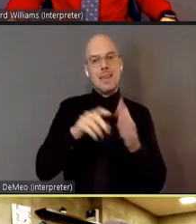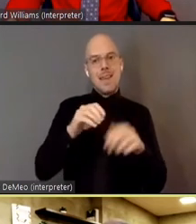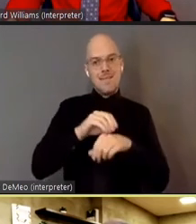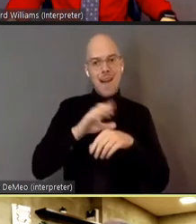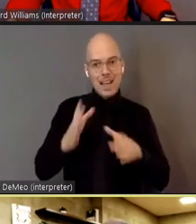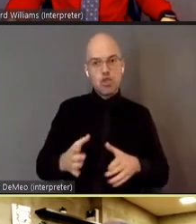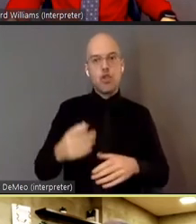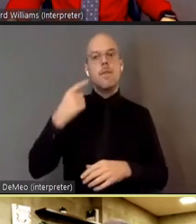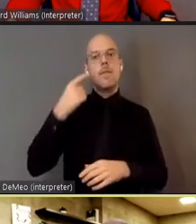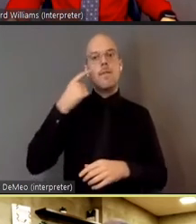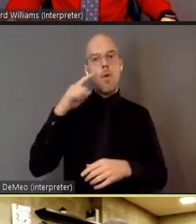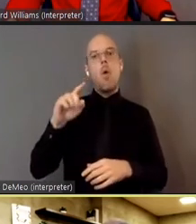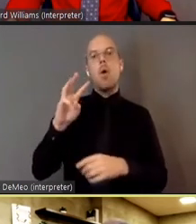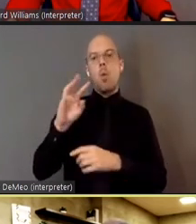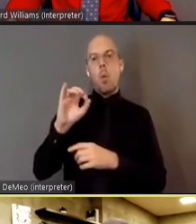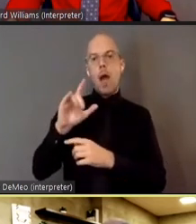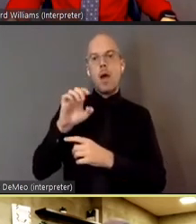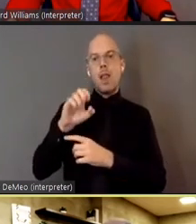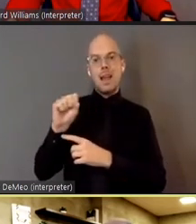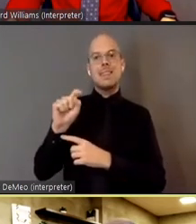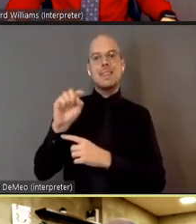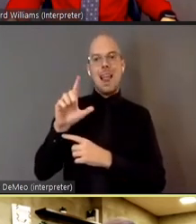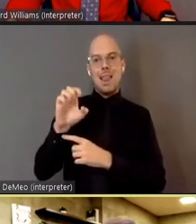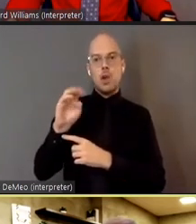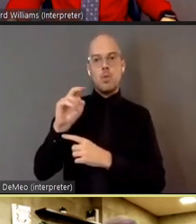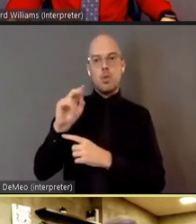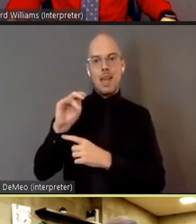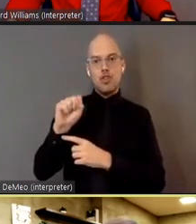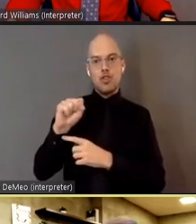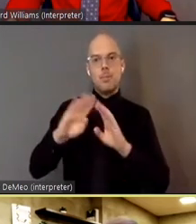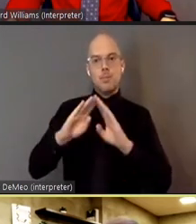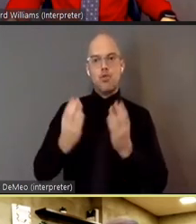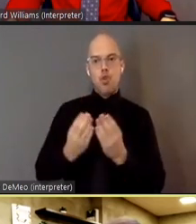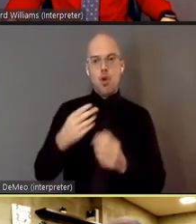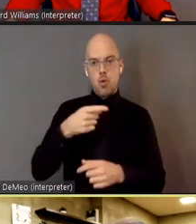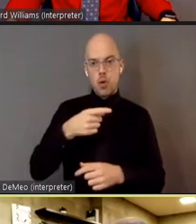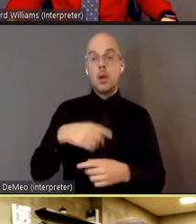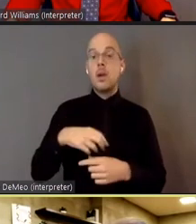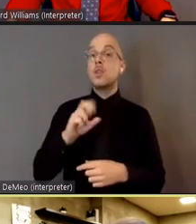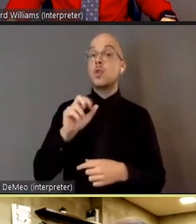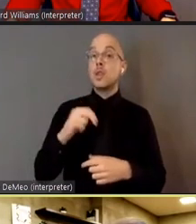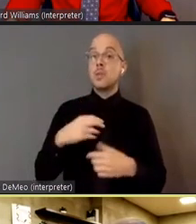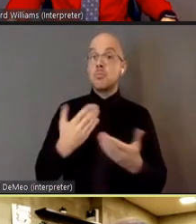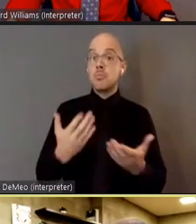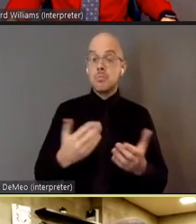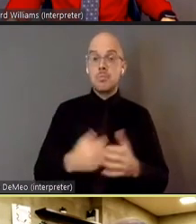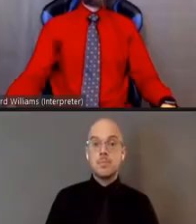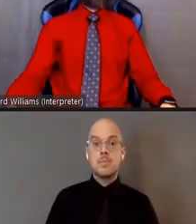the Wireless Telecommunications Bureau. Susan?